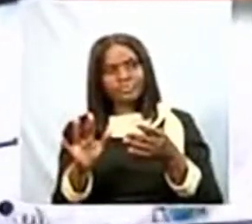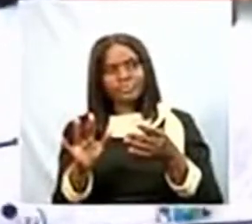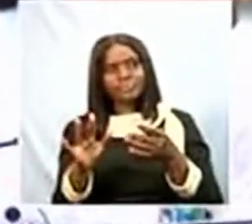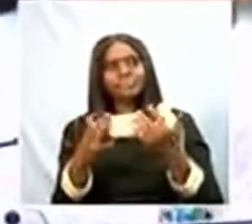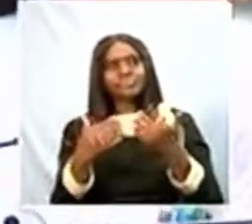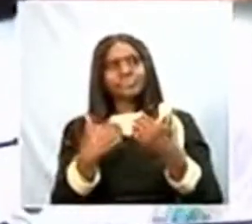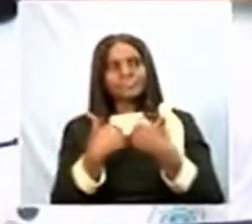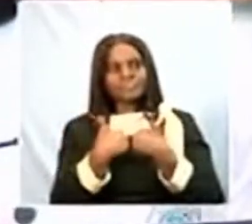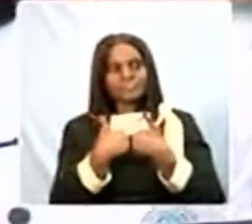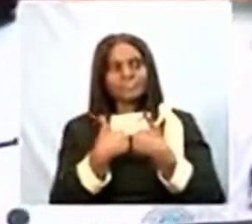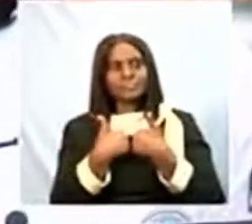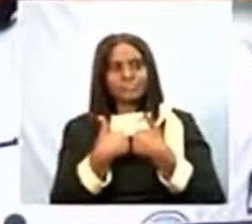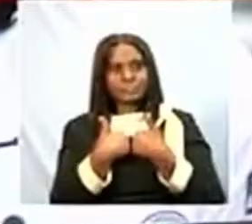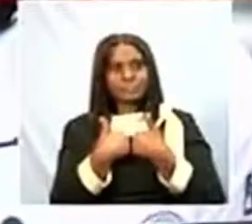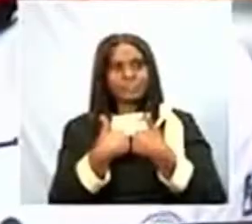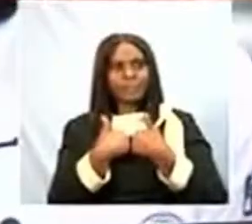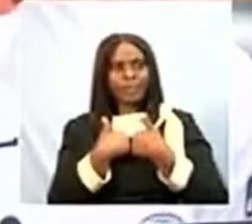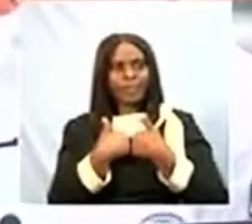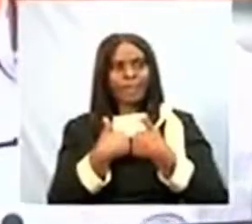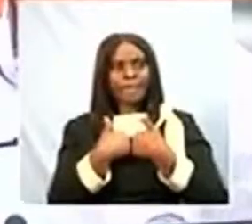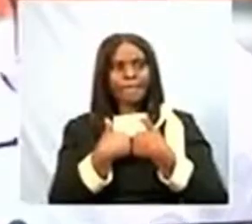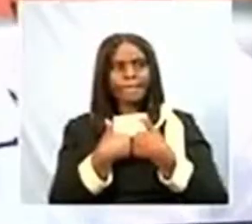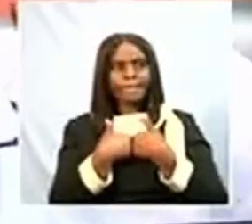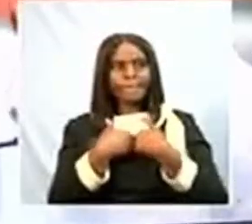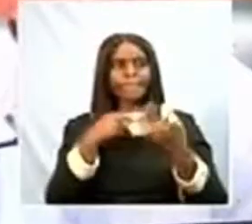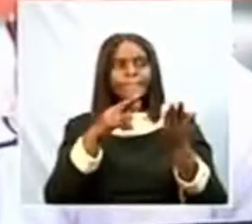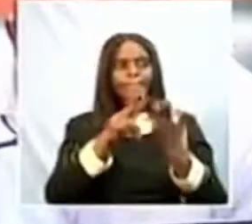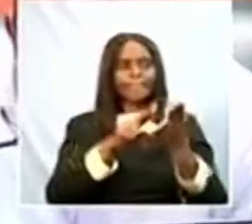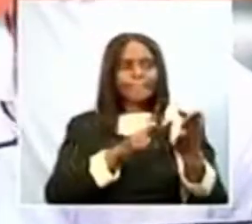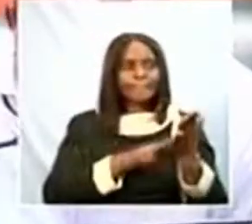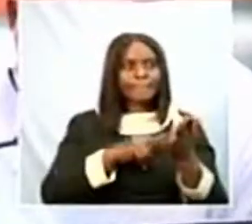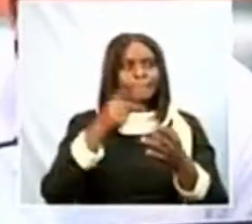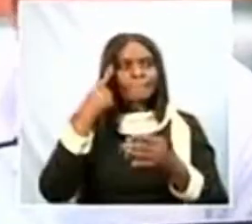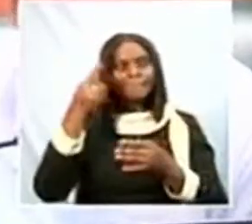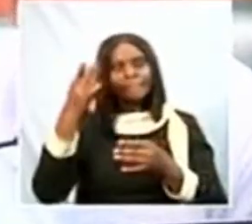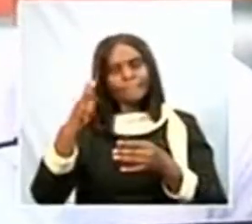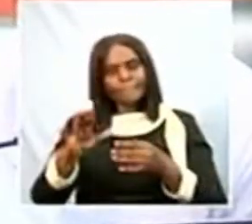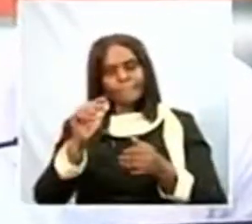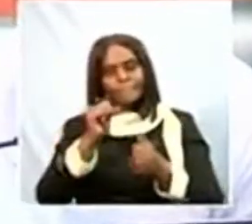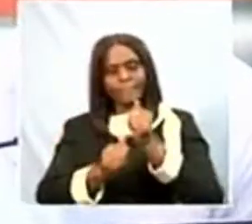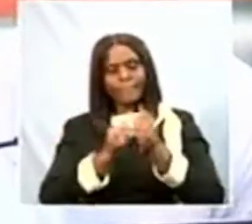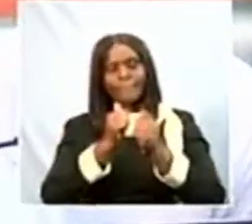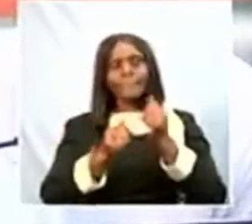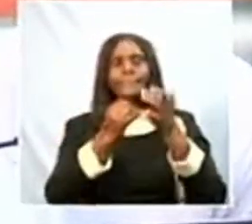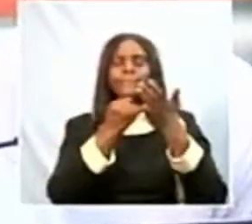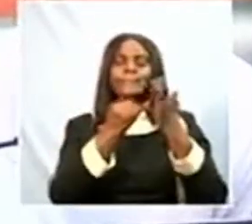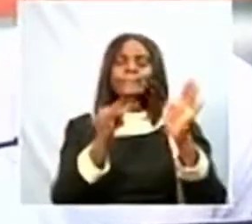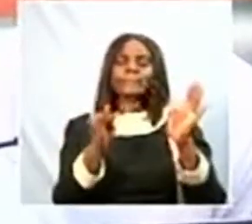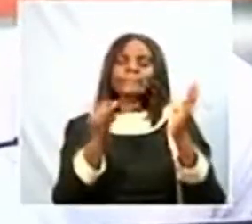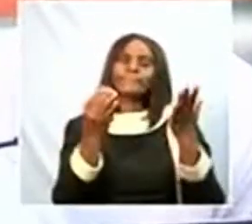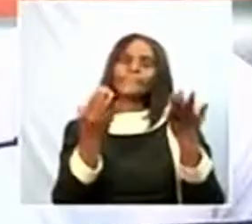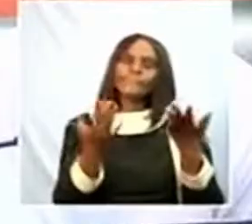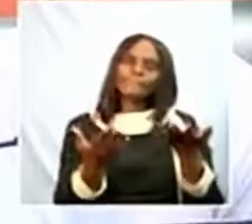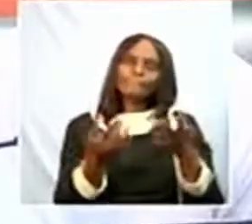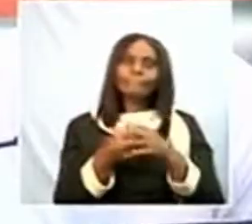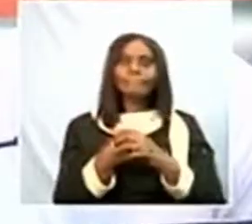We should have rules for nature that identify